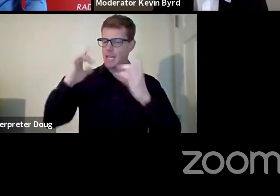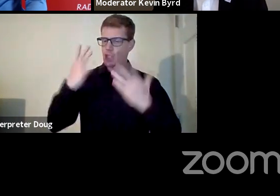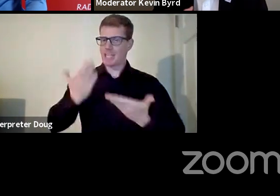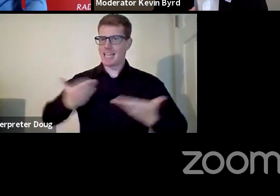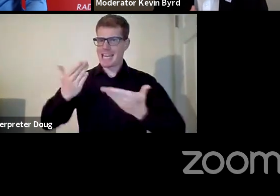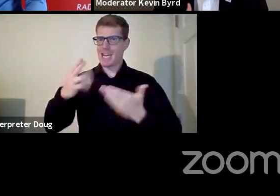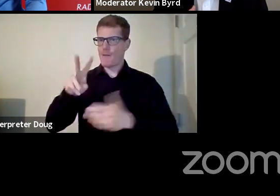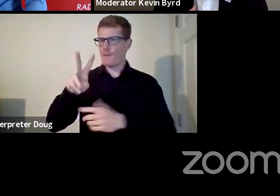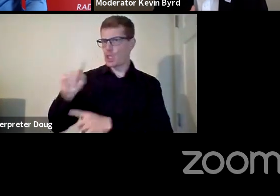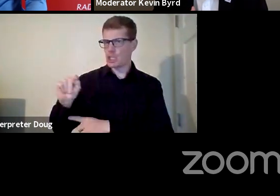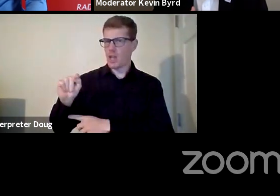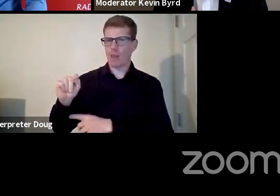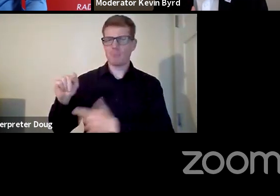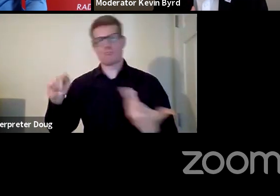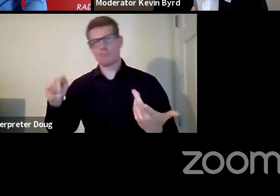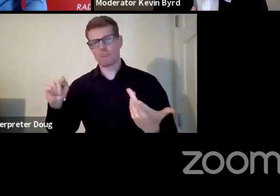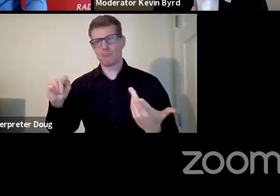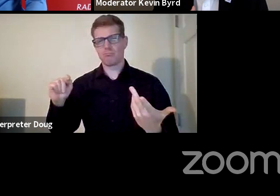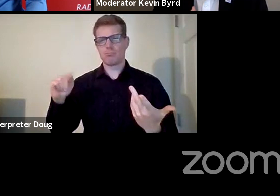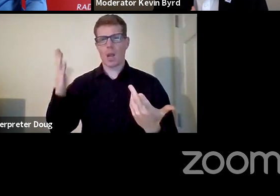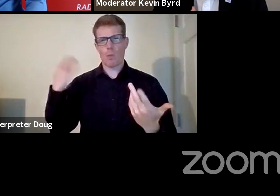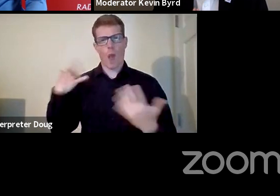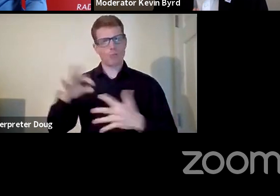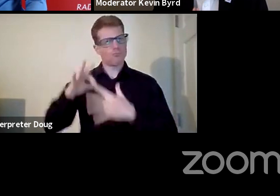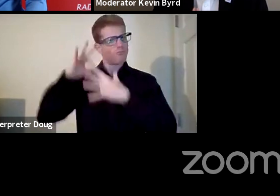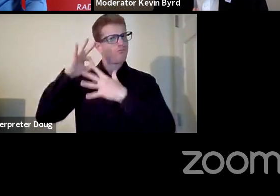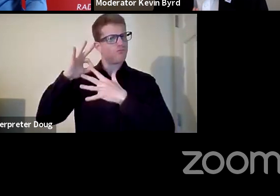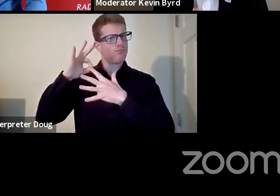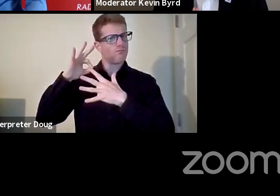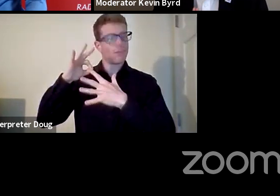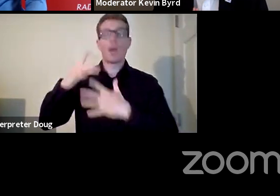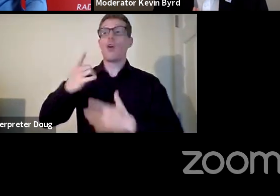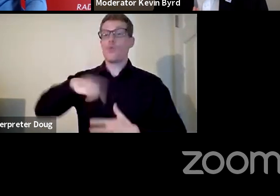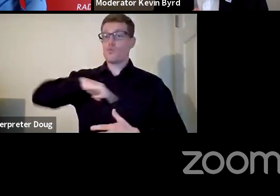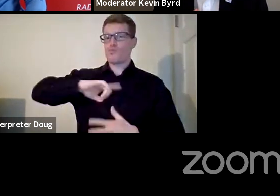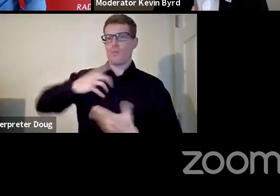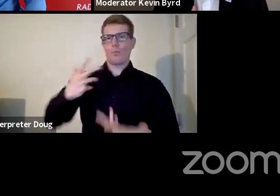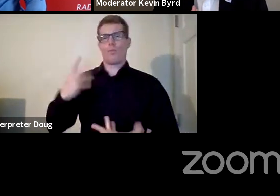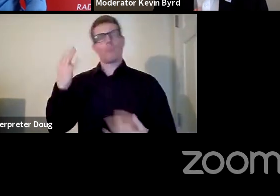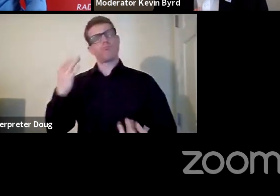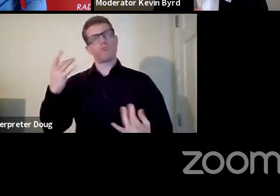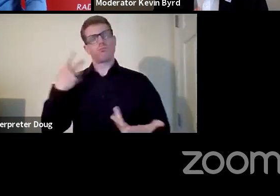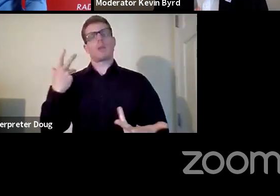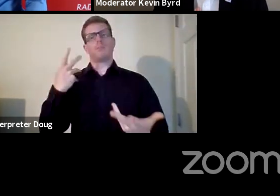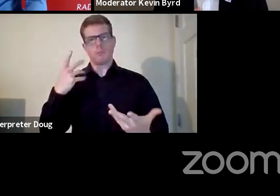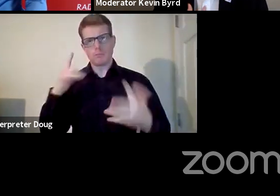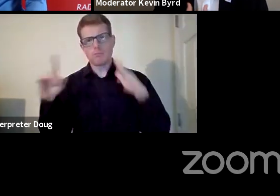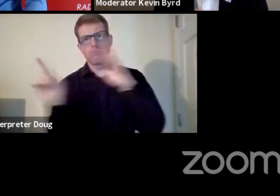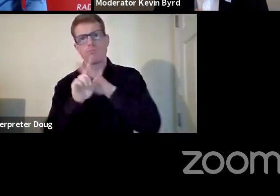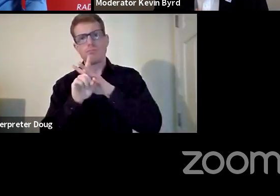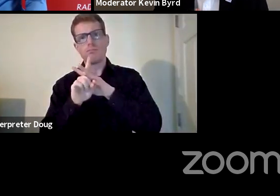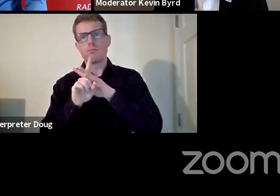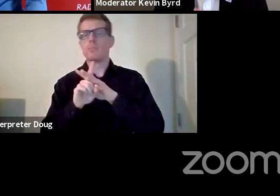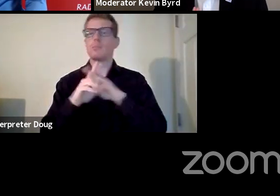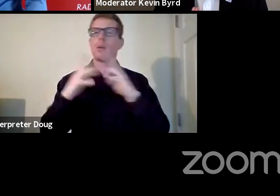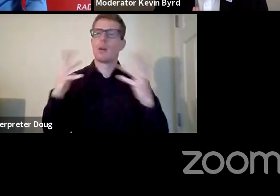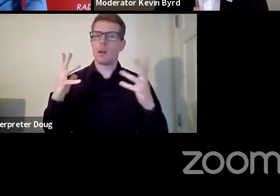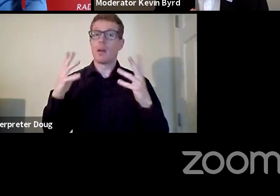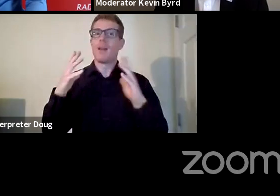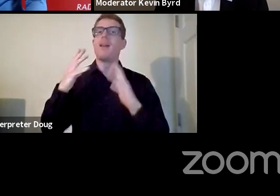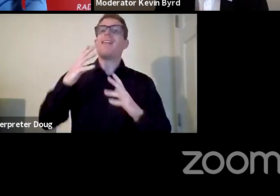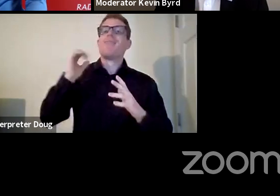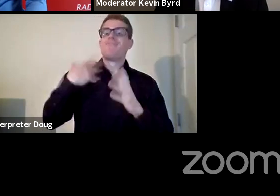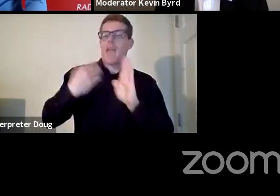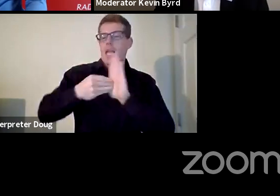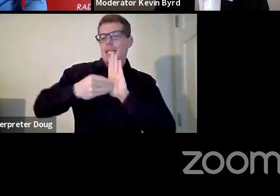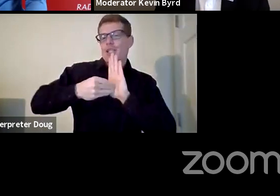about it, we really are a residential, especially at the undergraduate level, residential institution. And it's the student experience